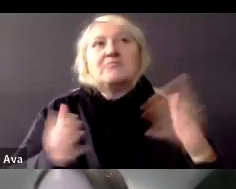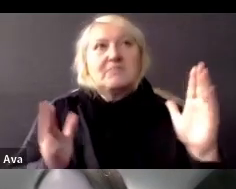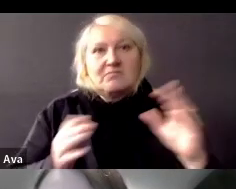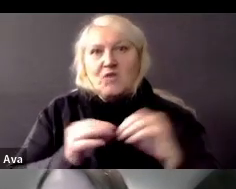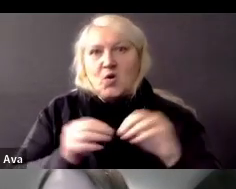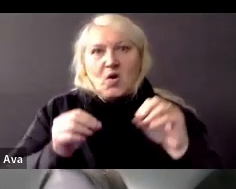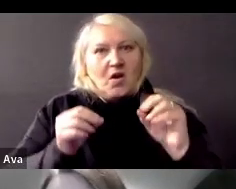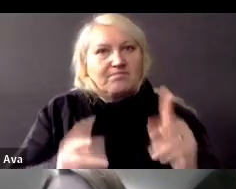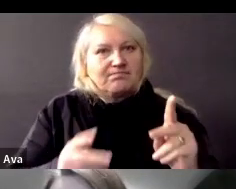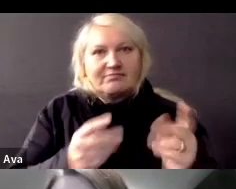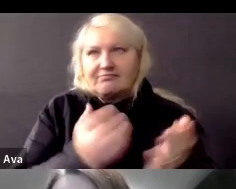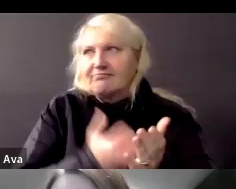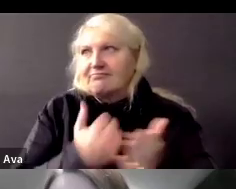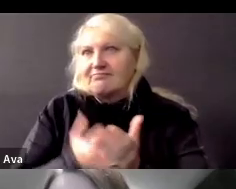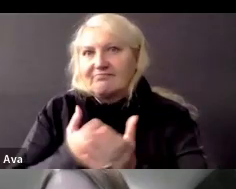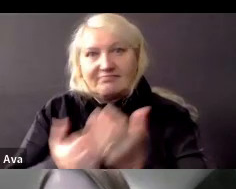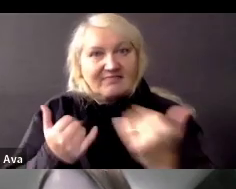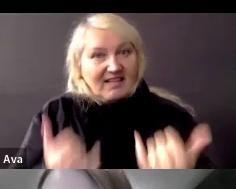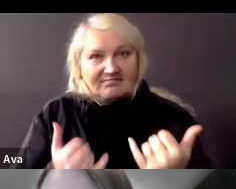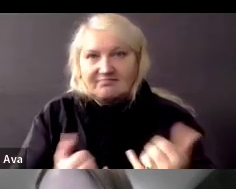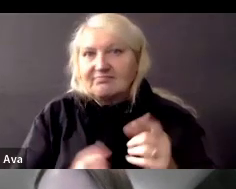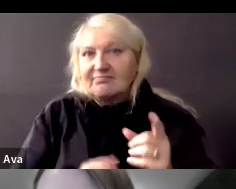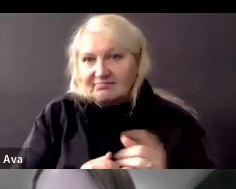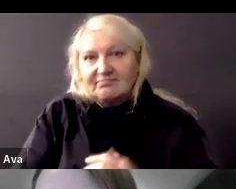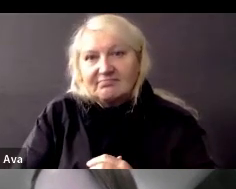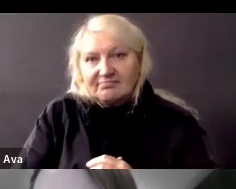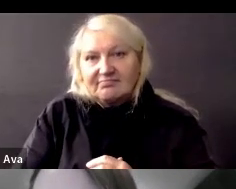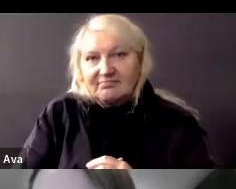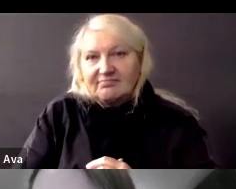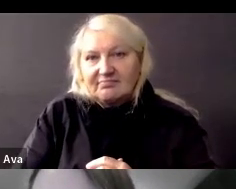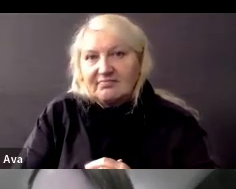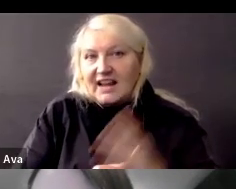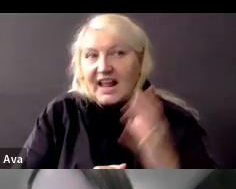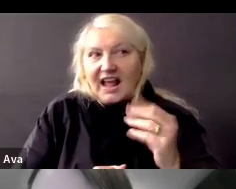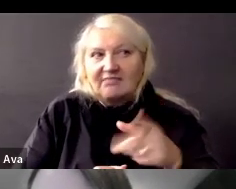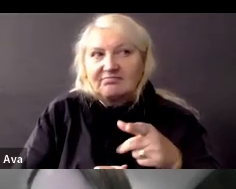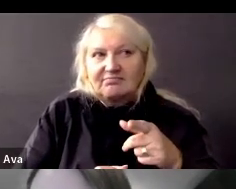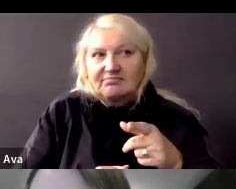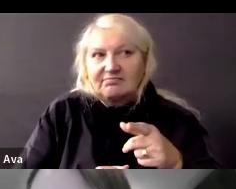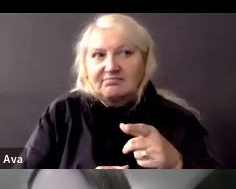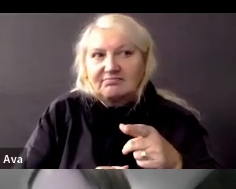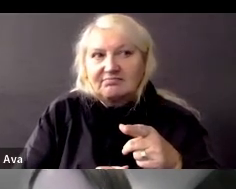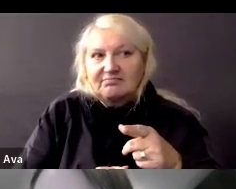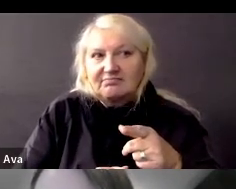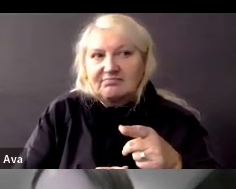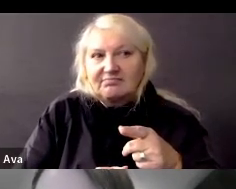available if there was if there was an